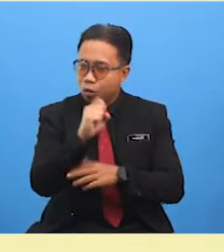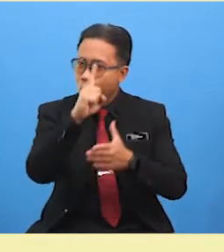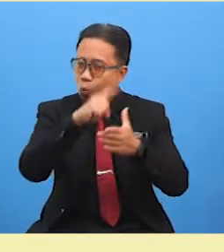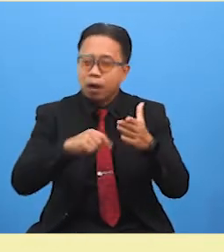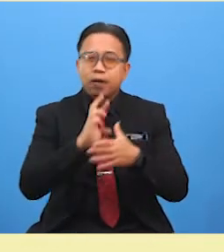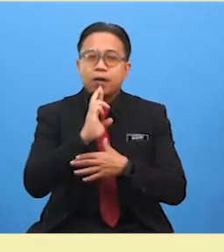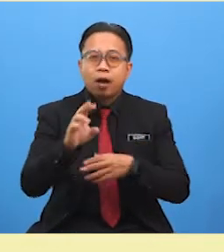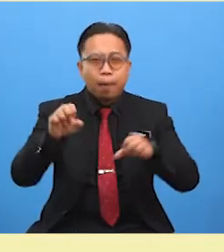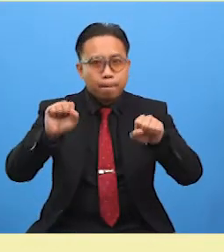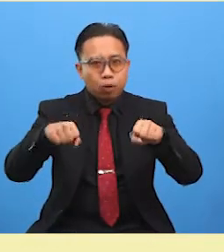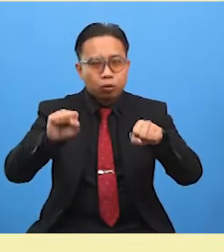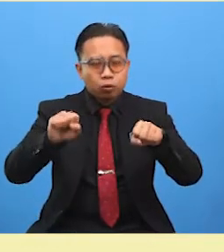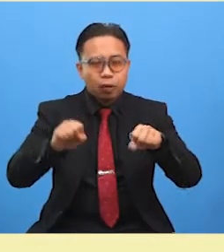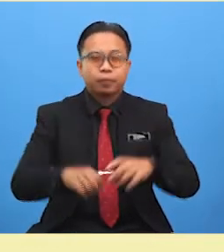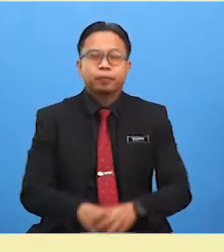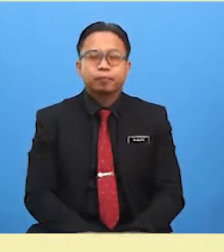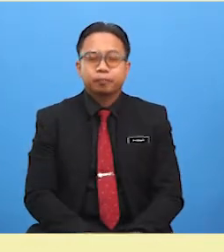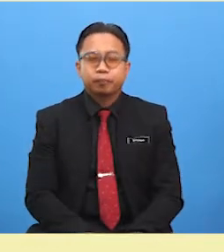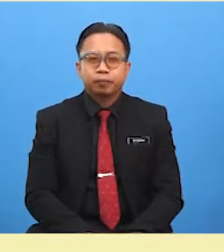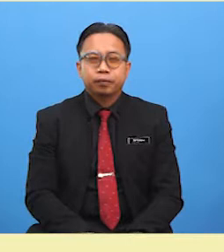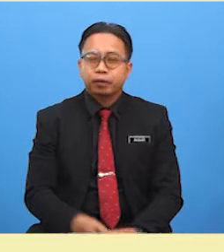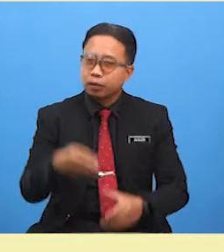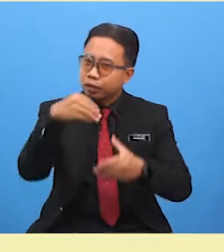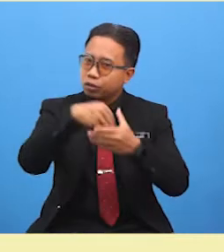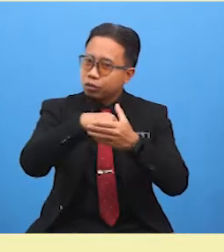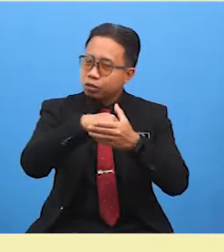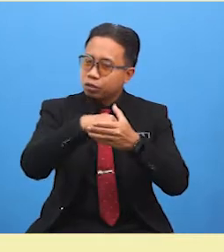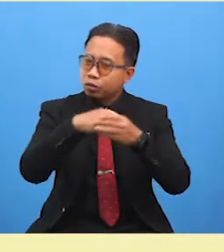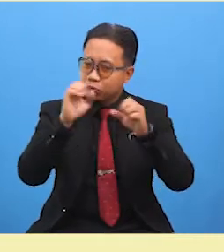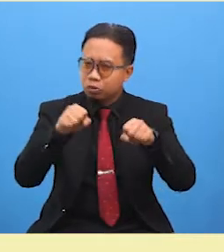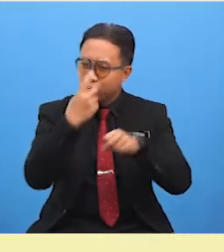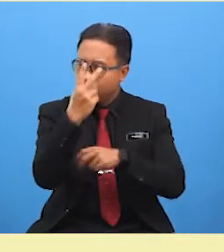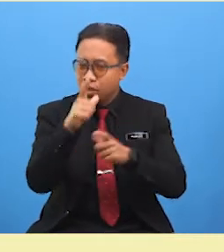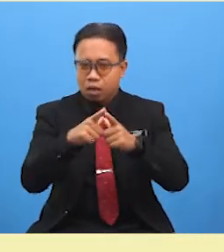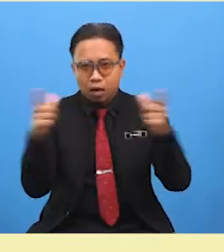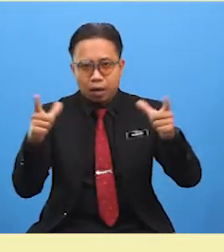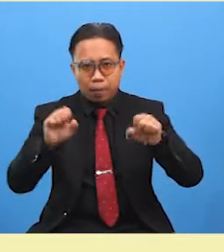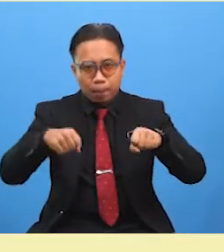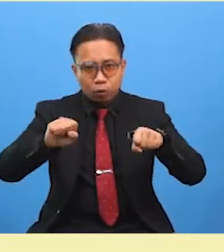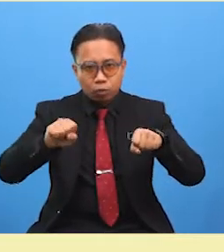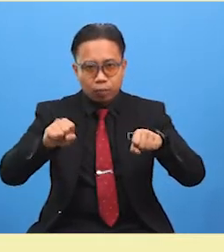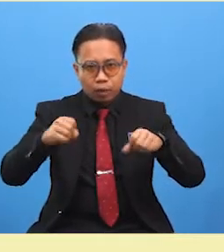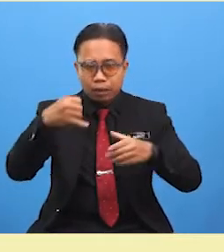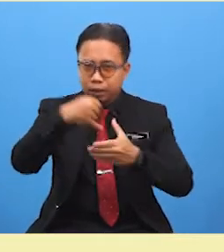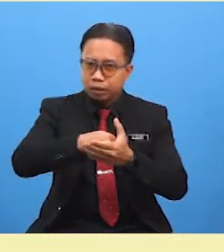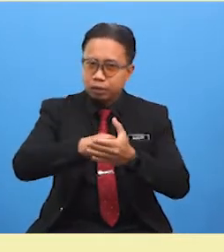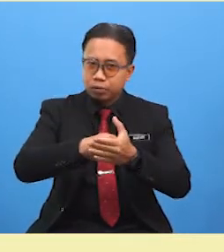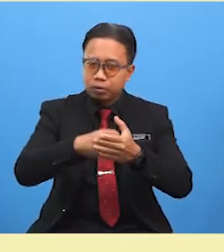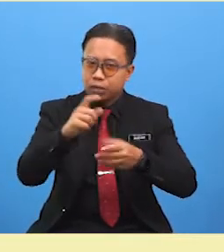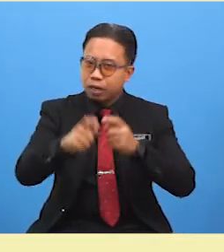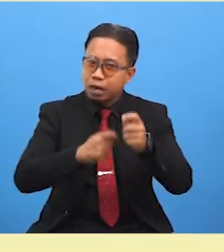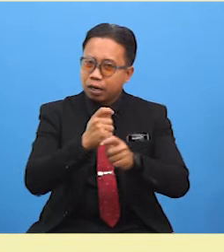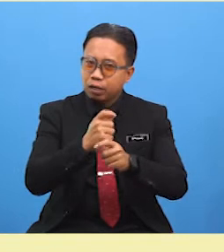are motorbikes? Well, in addition, can you see the difference between the motorbikes in early